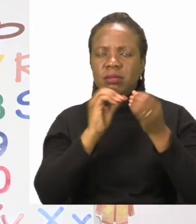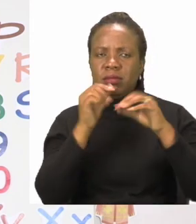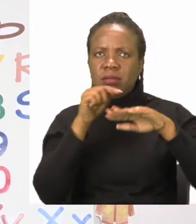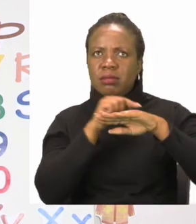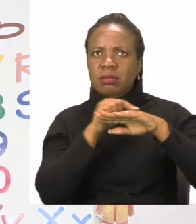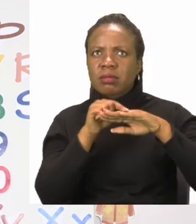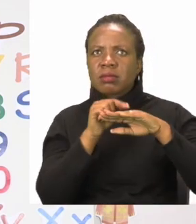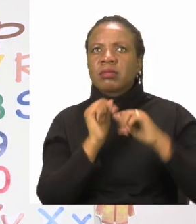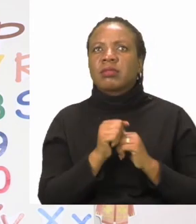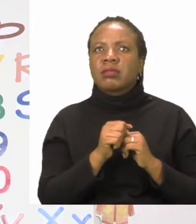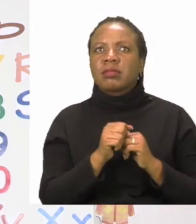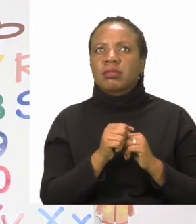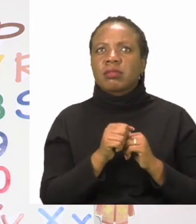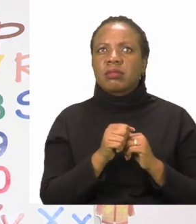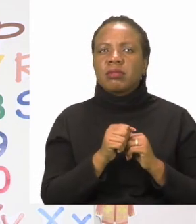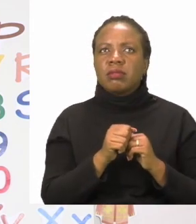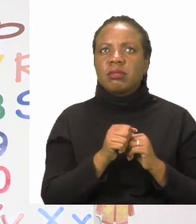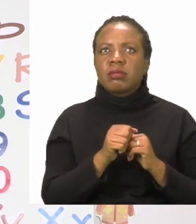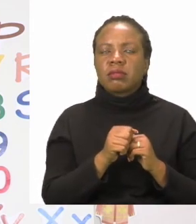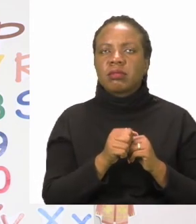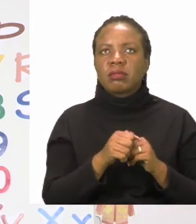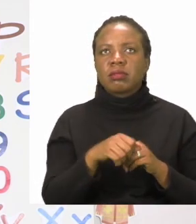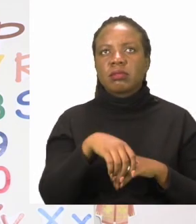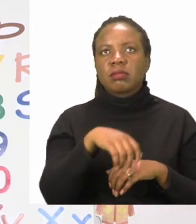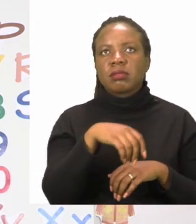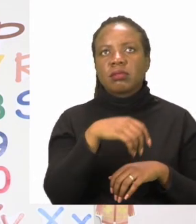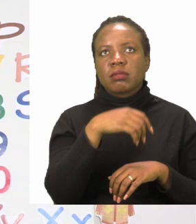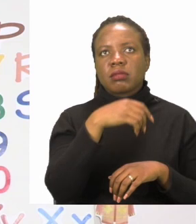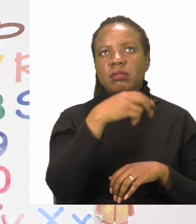read the first number that we have together. It